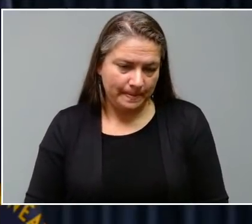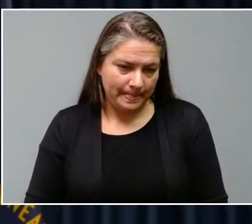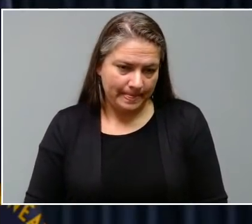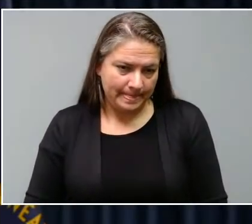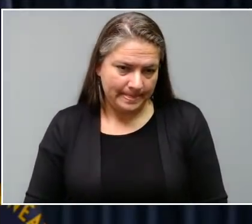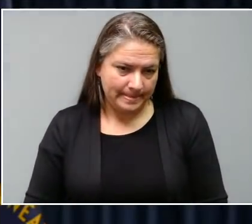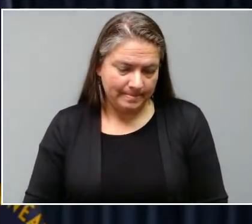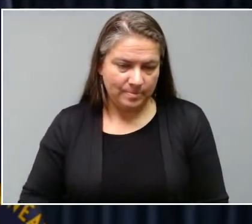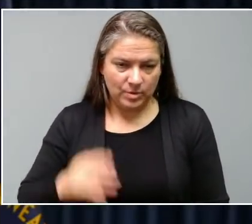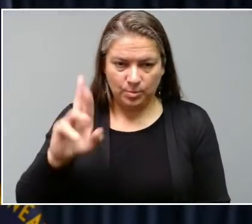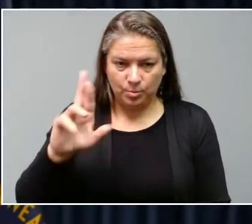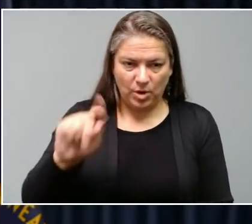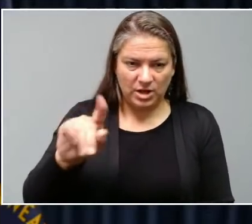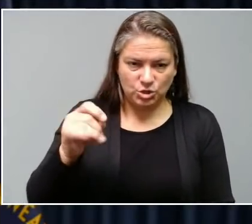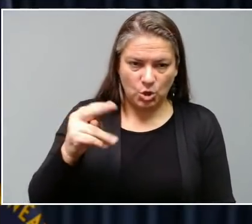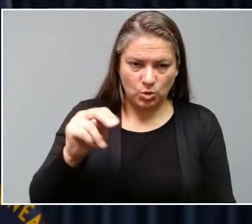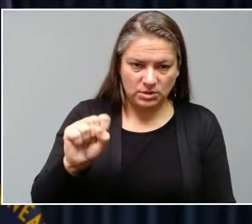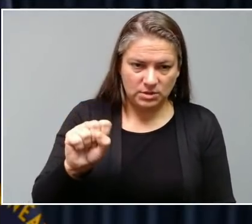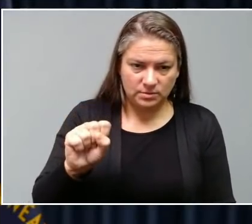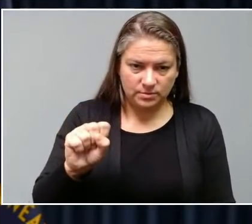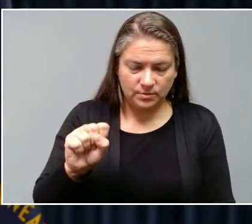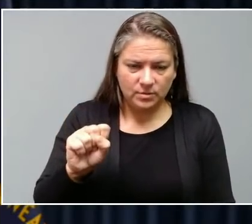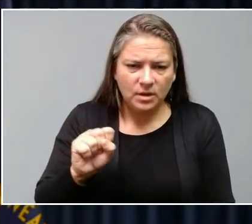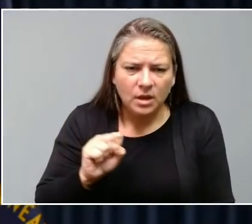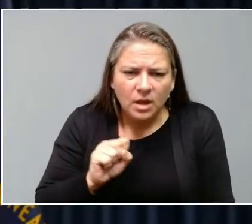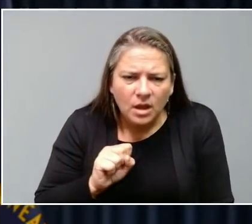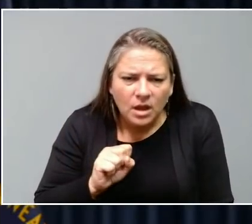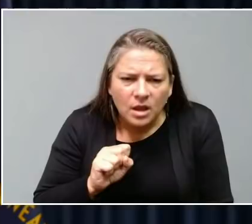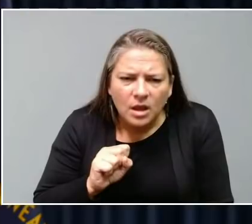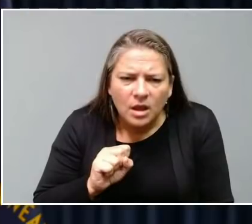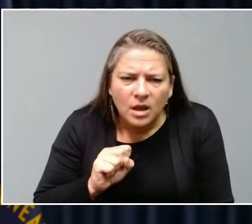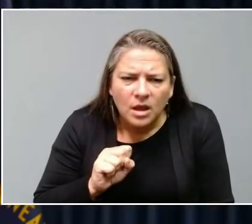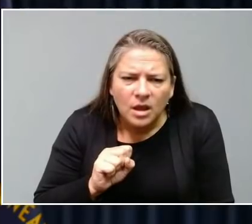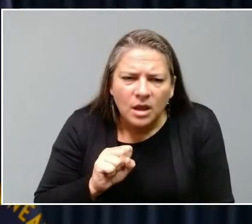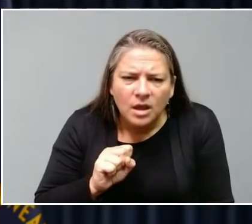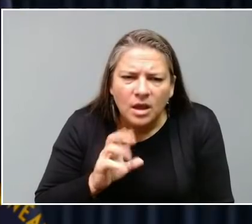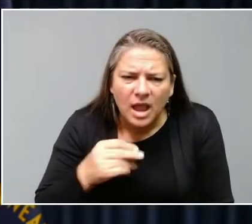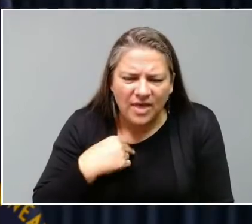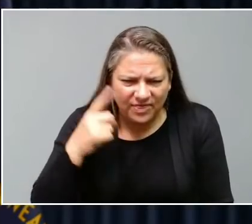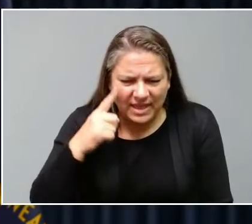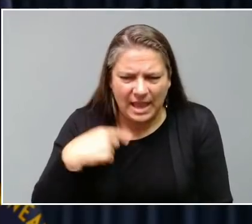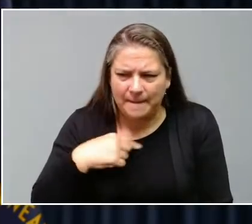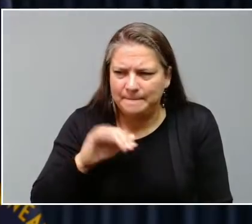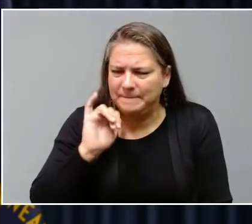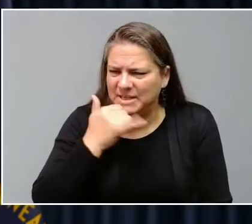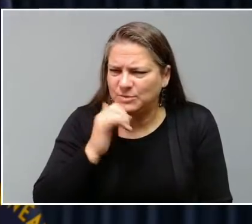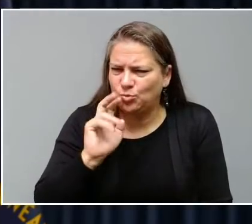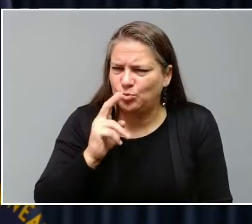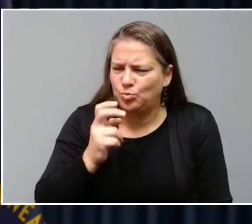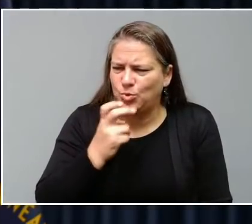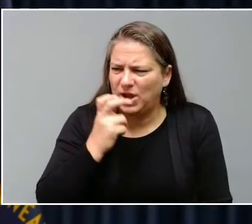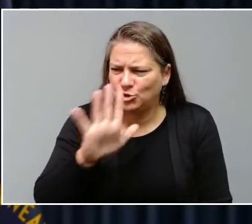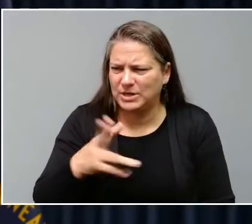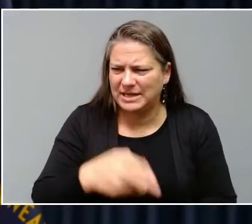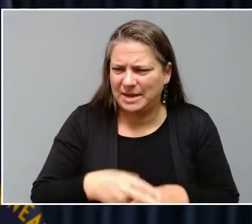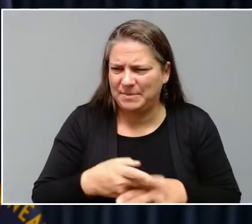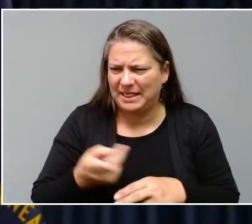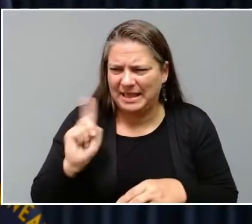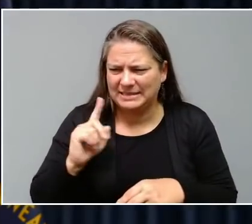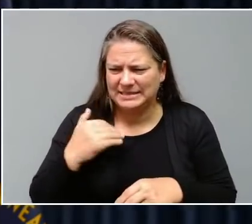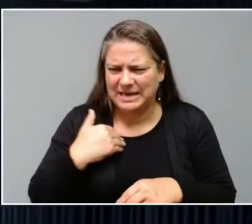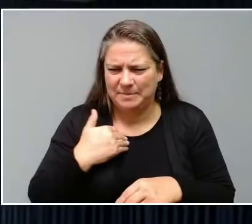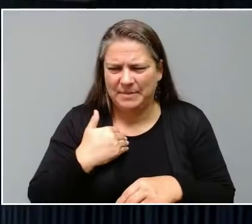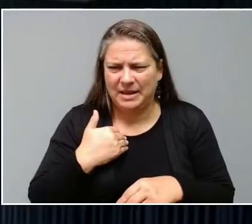Brea Jones, and I think I mispronounced your name the last time. I apologize if I missed it this time. I want to fix it.